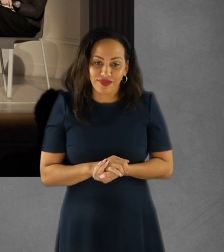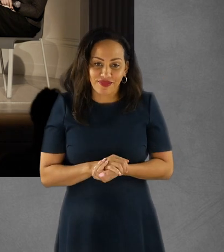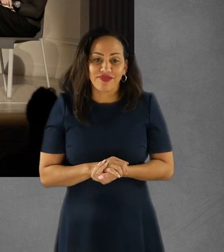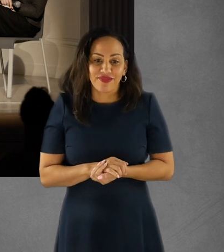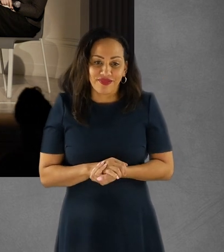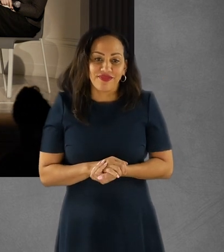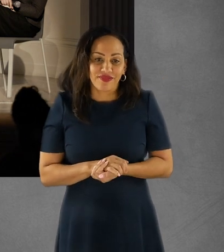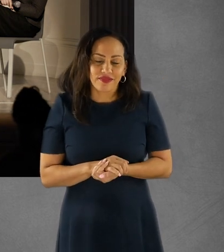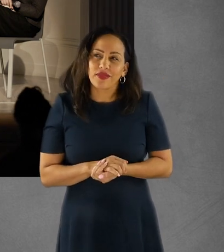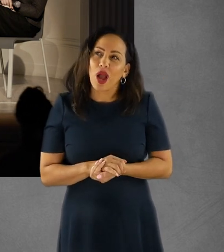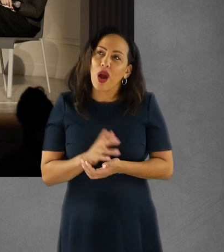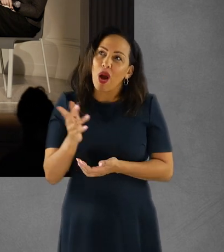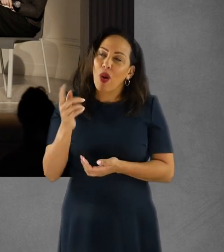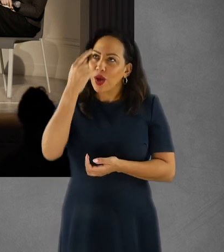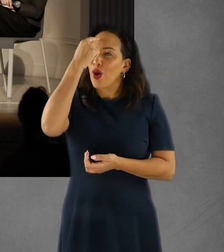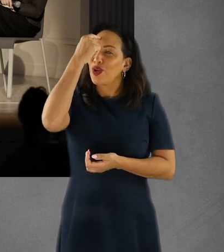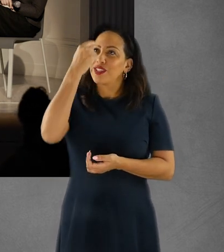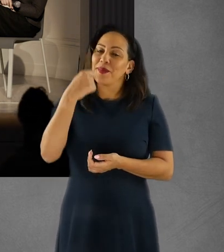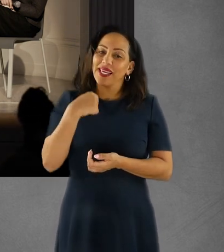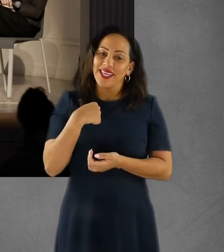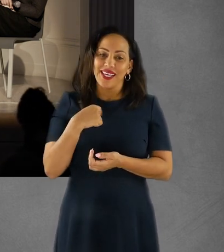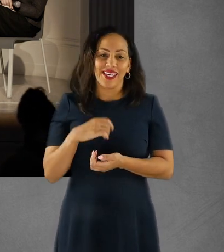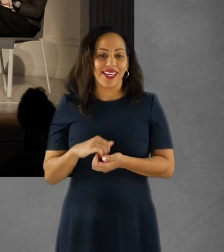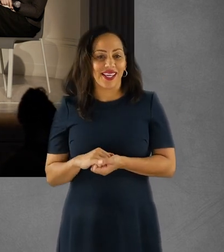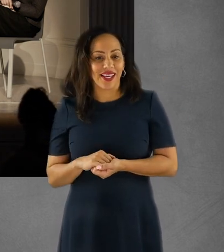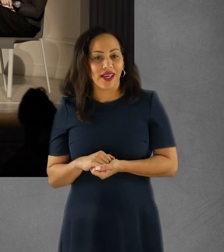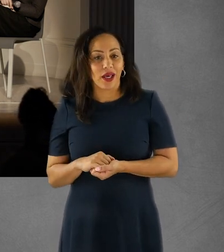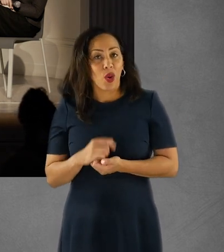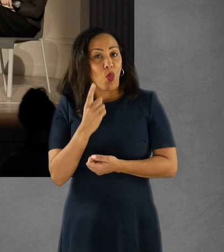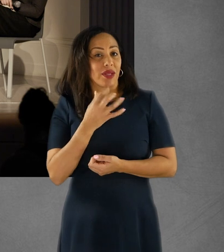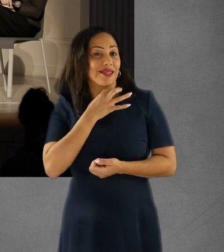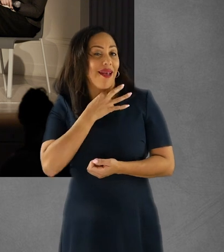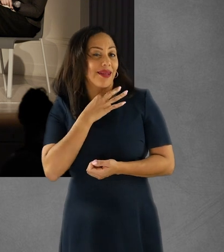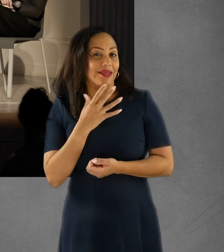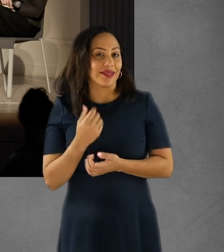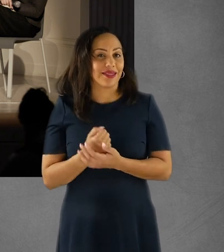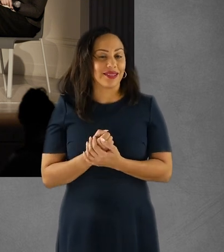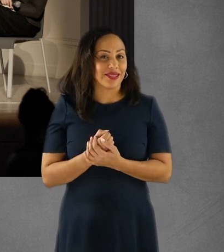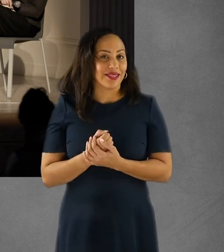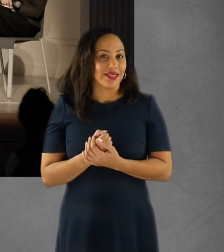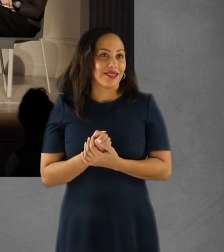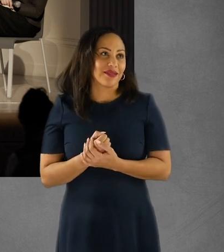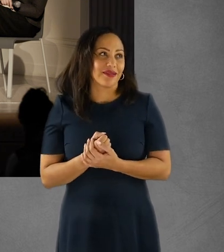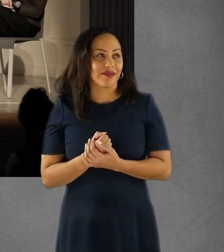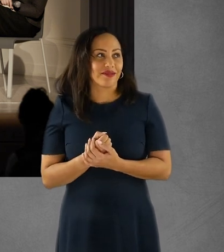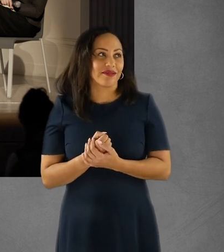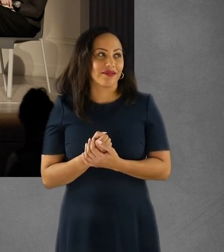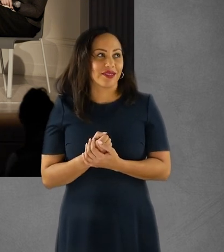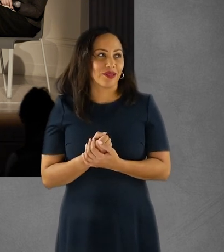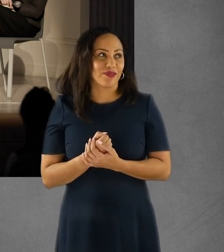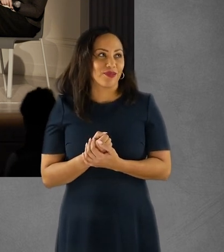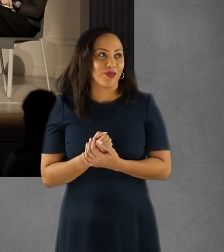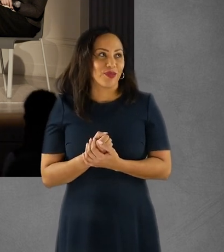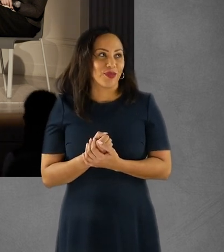is also that. It's like the continuum from sort of, I suppose, very specific